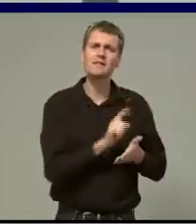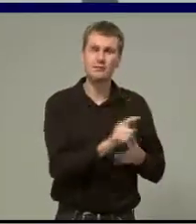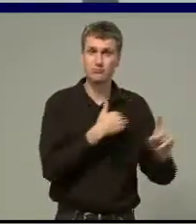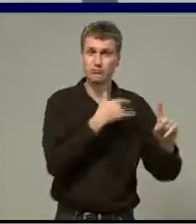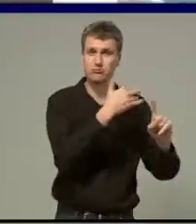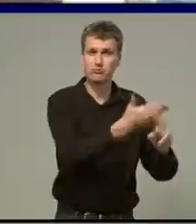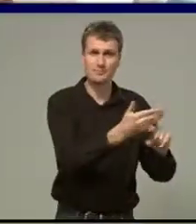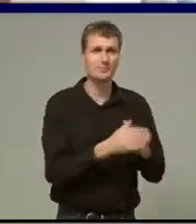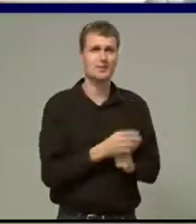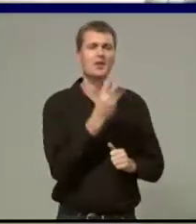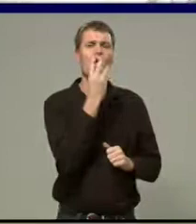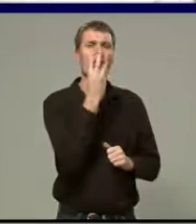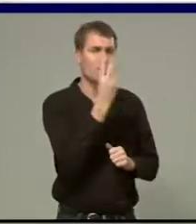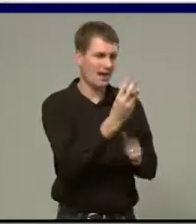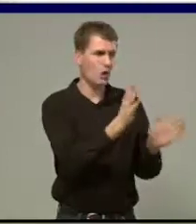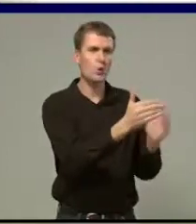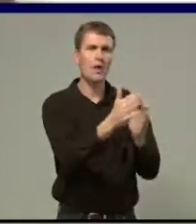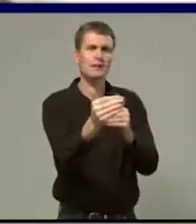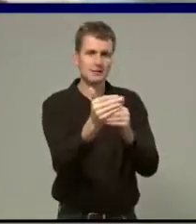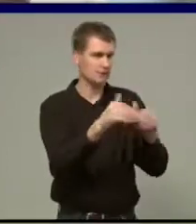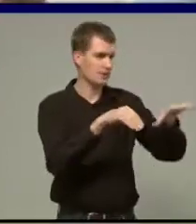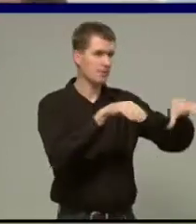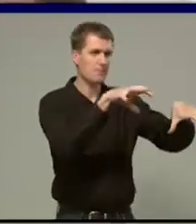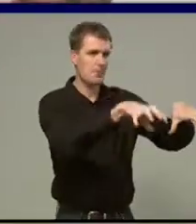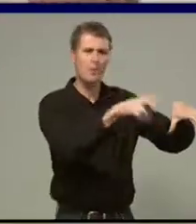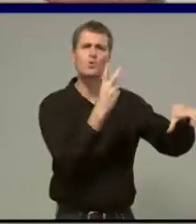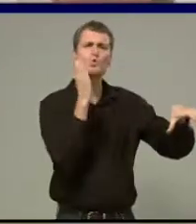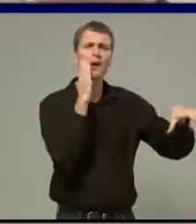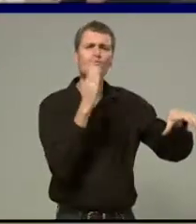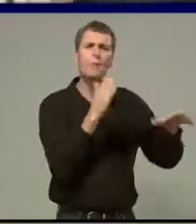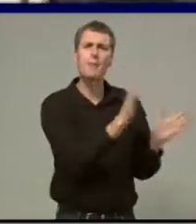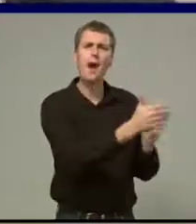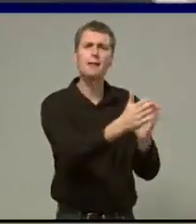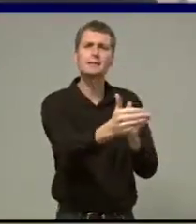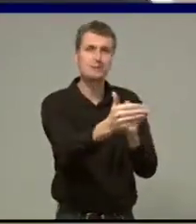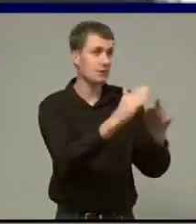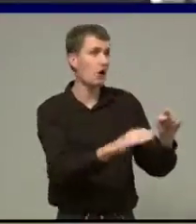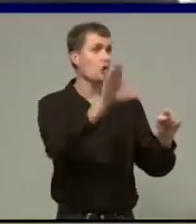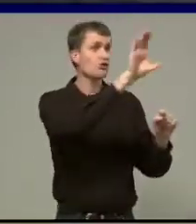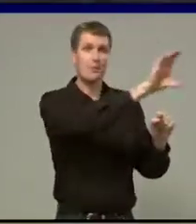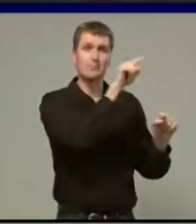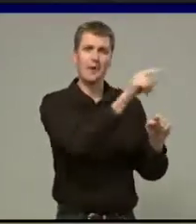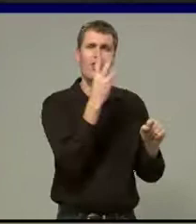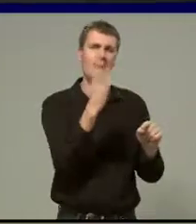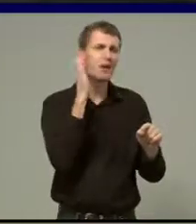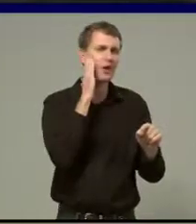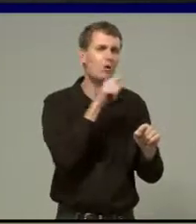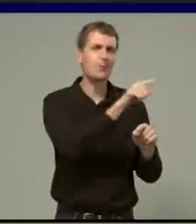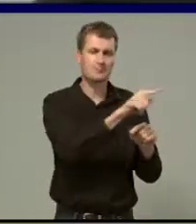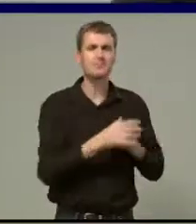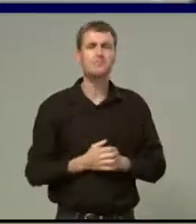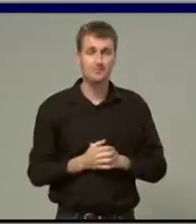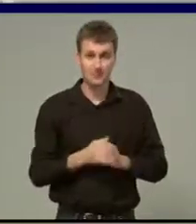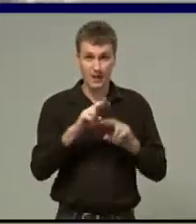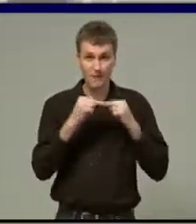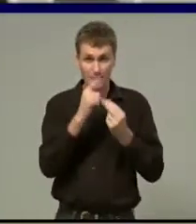3 self-contained units consist of 2-bedroom apartments. Another one on the top story has 3 bedrooms. The families would stay for